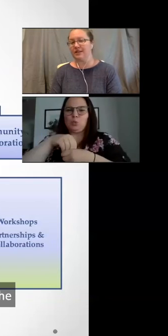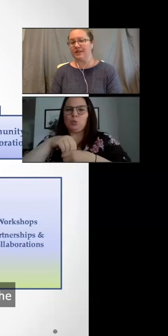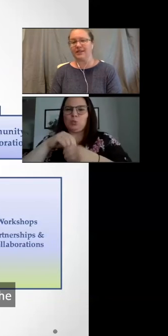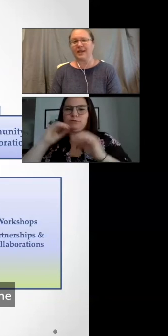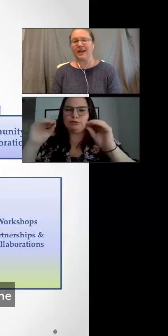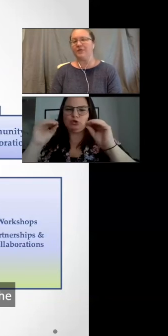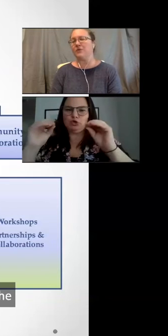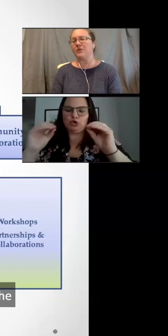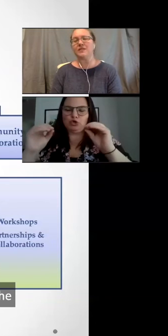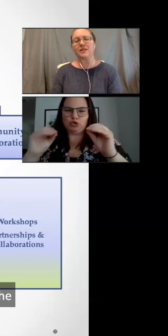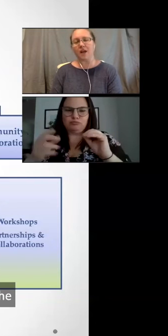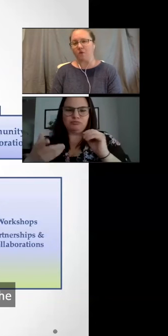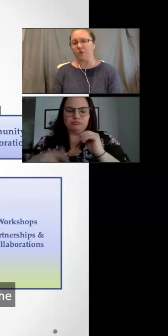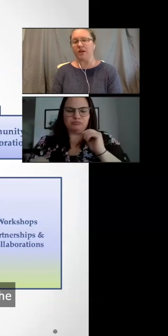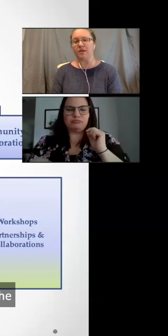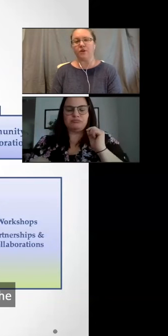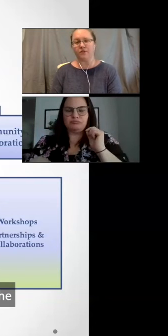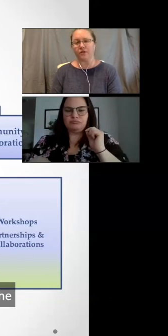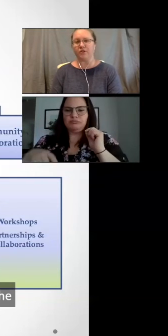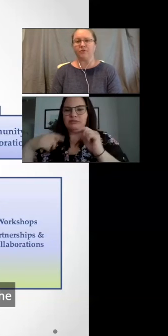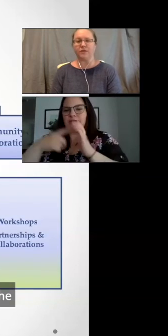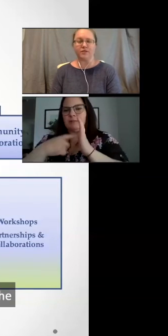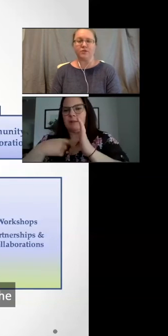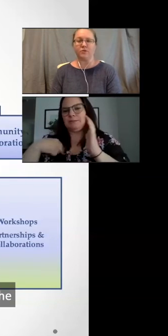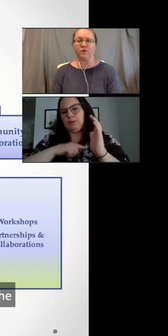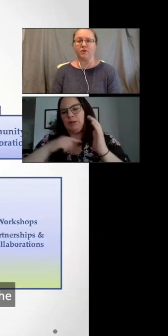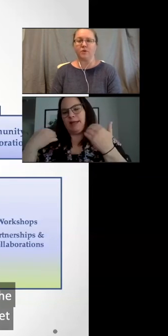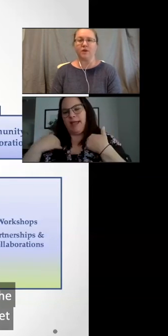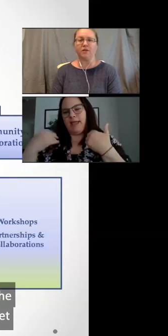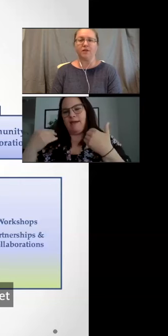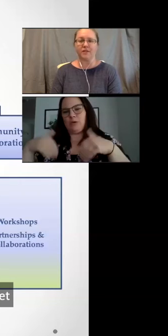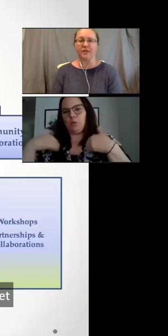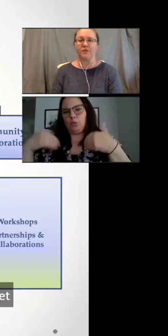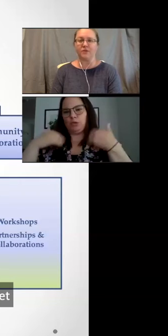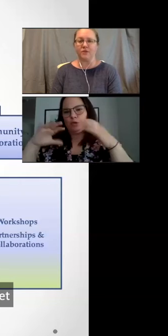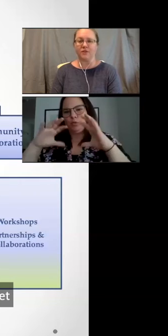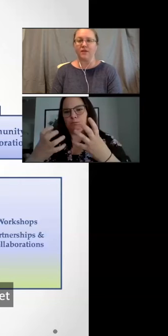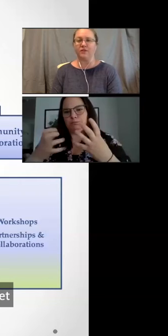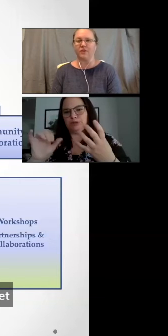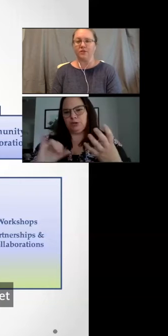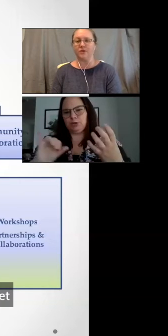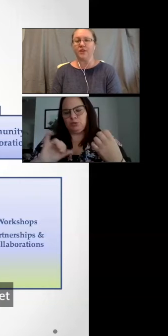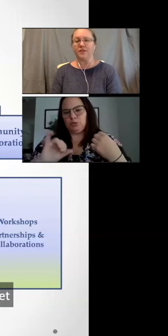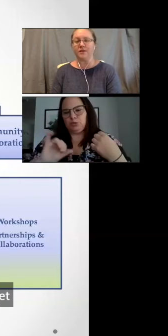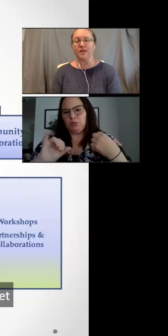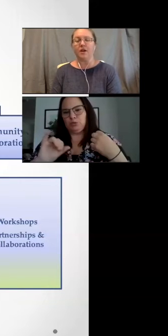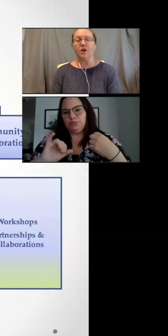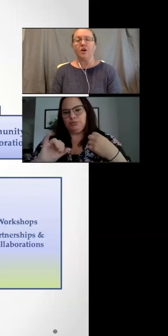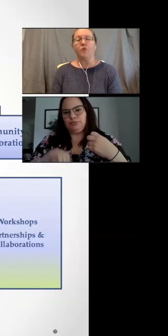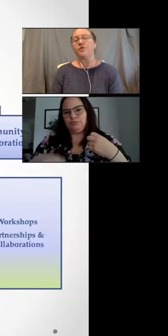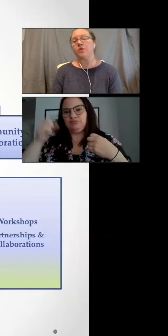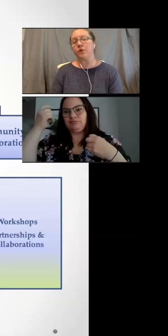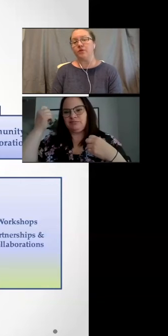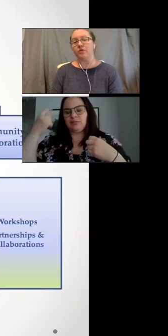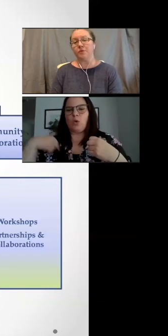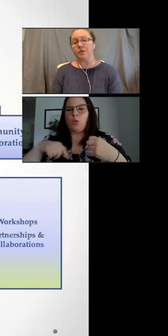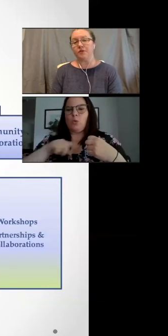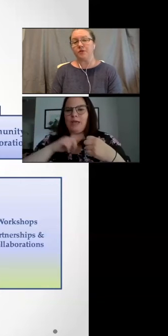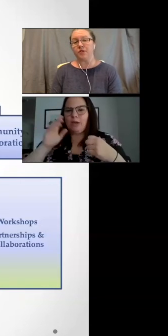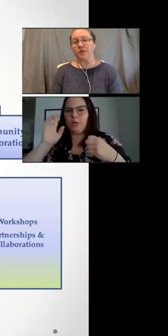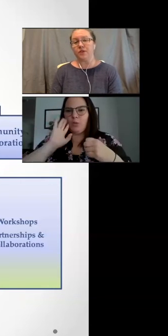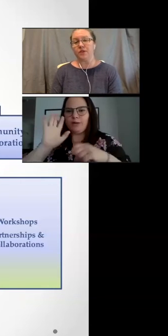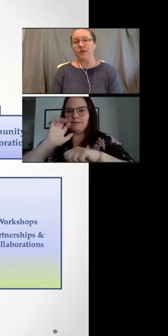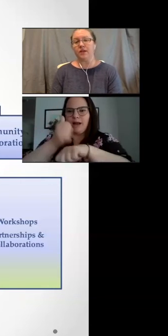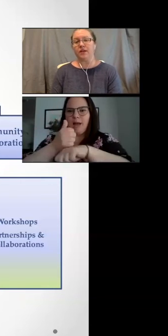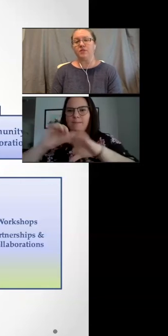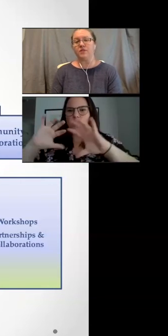transit. So things like that. We get involved, and our youth transition workers walk alongside those youth as they learn new things. We also run groups for